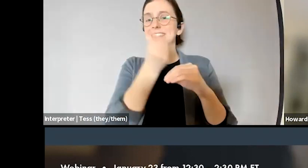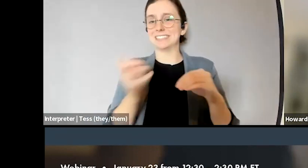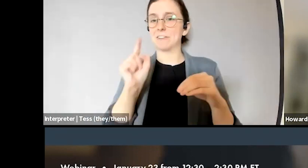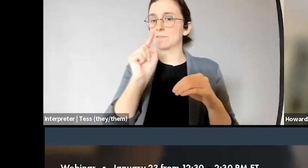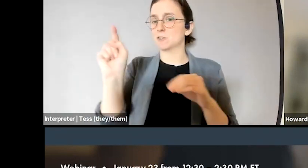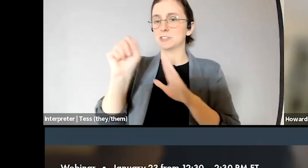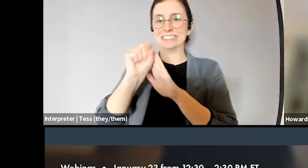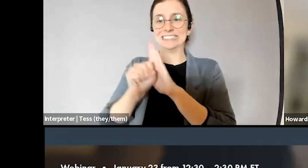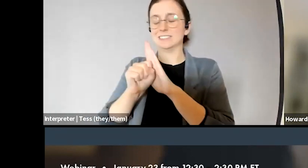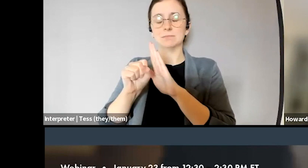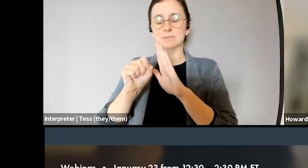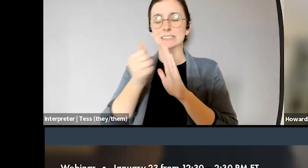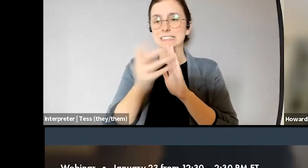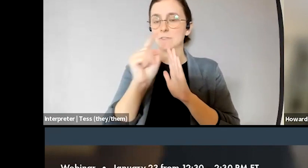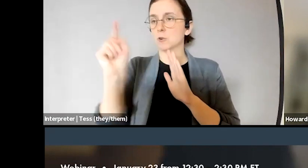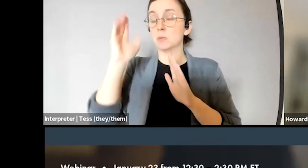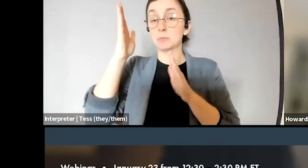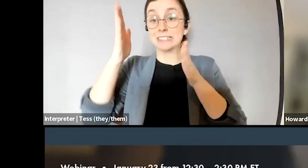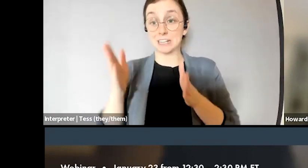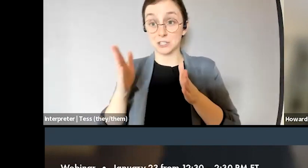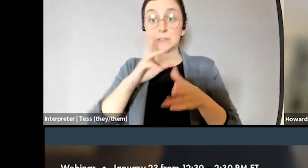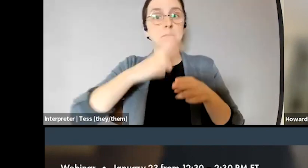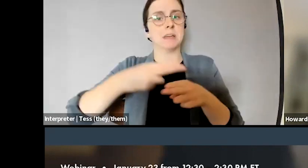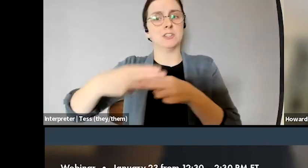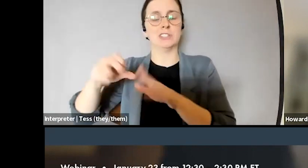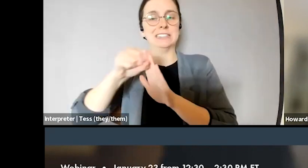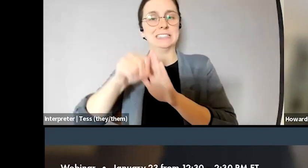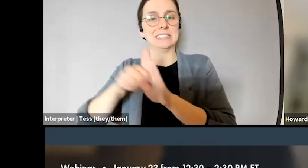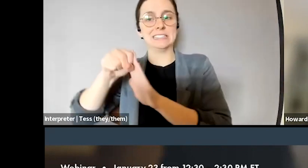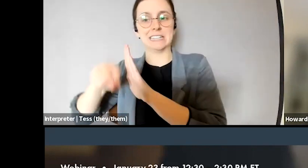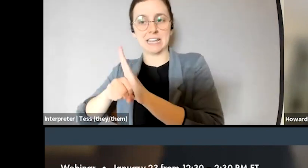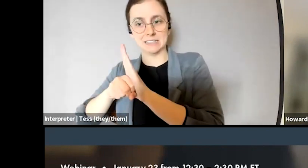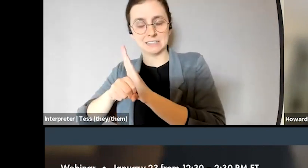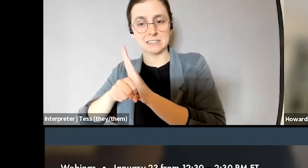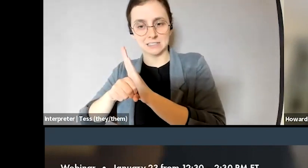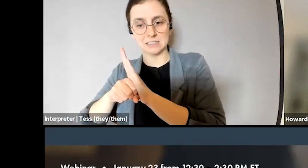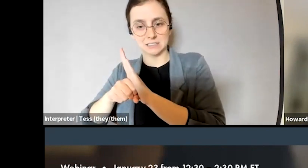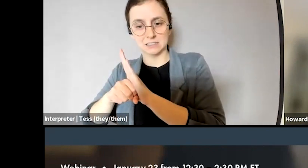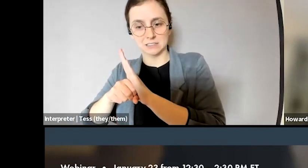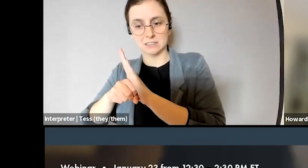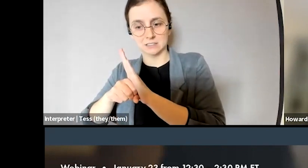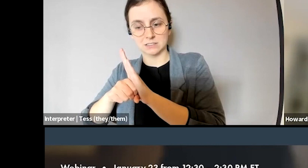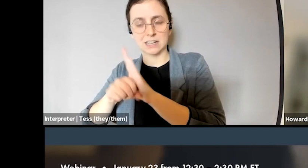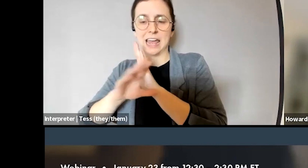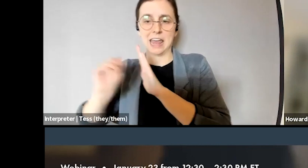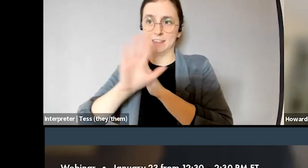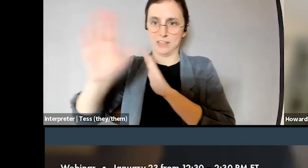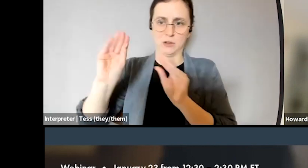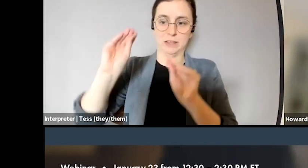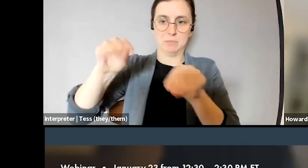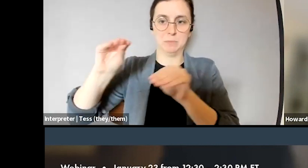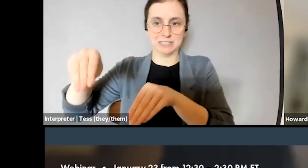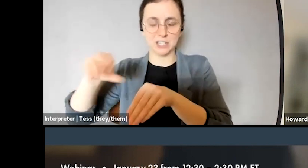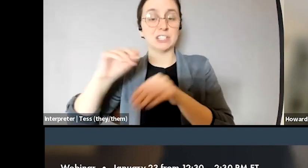state examples that are illustrative of one point or another in implementation and